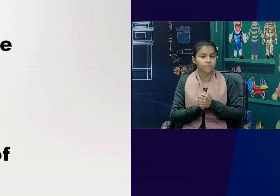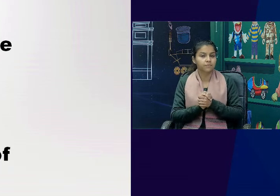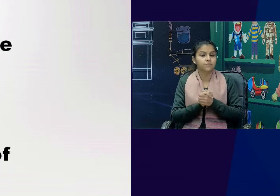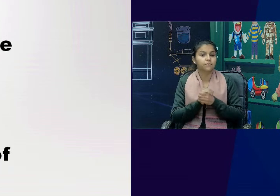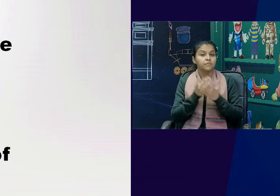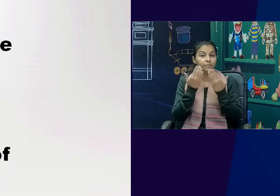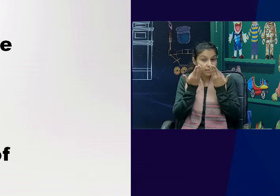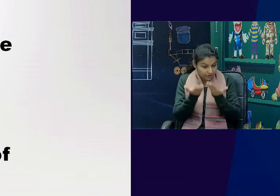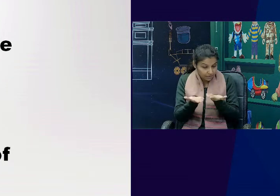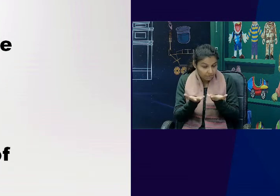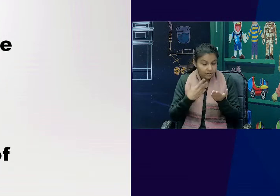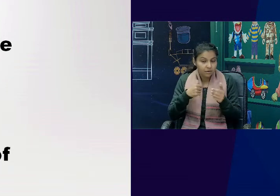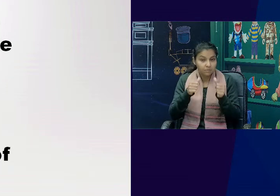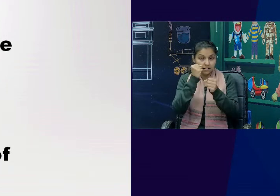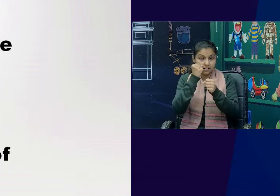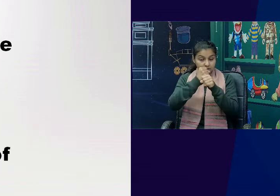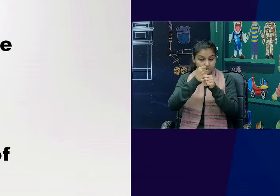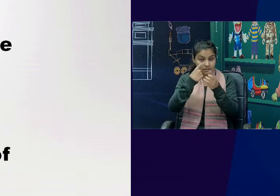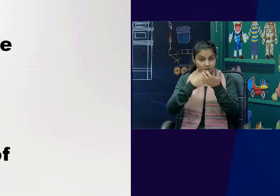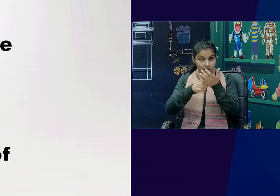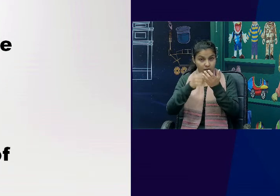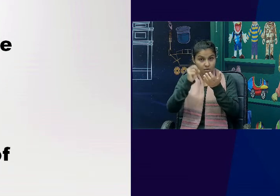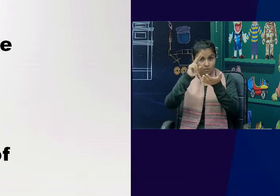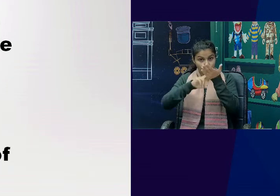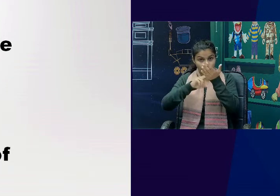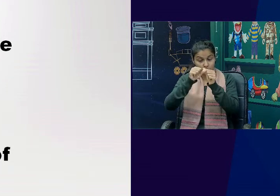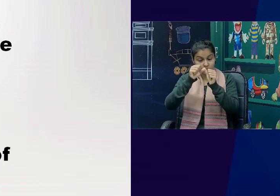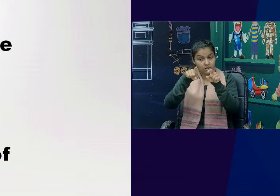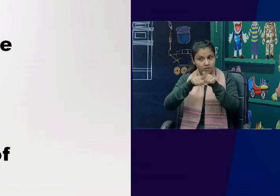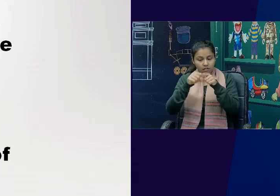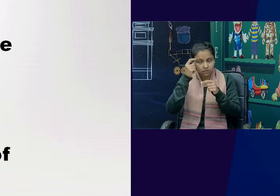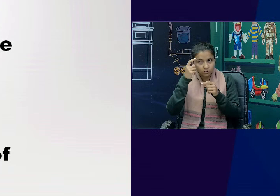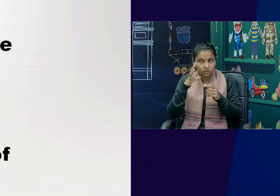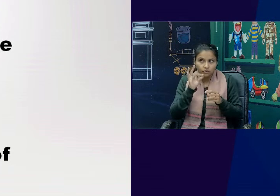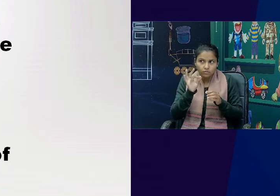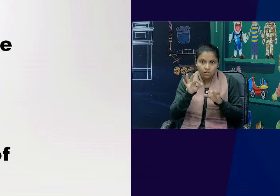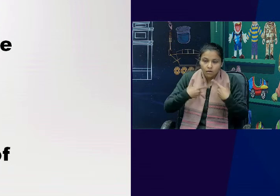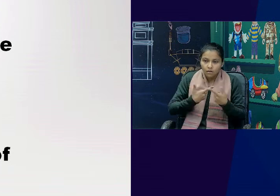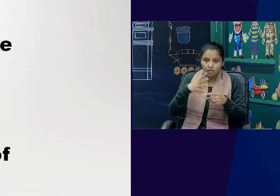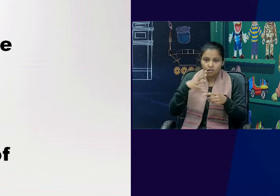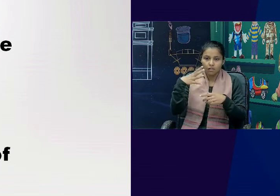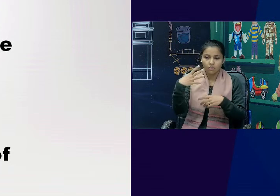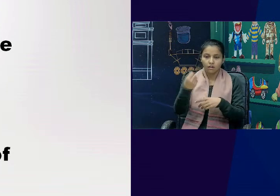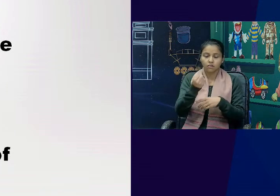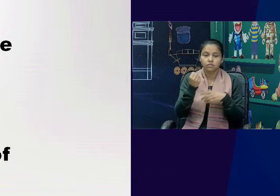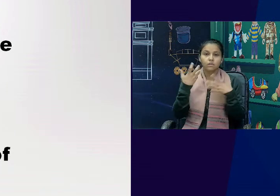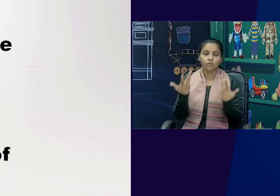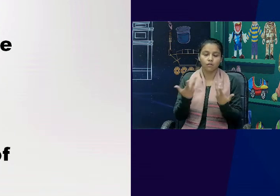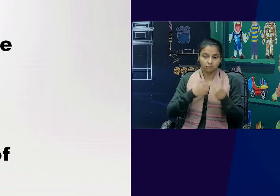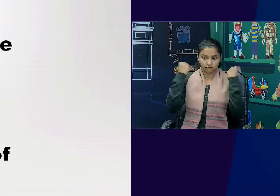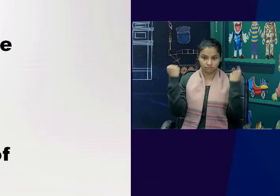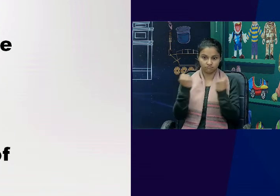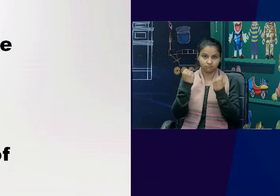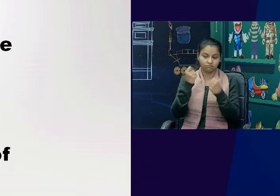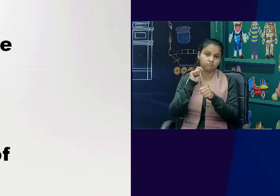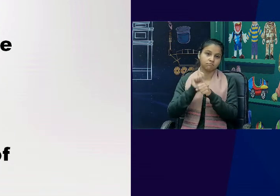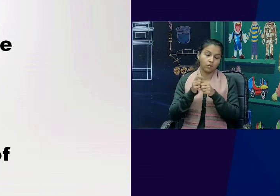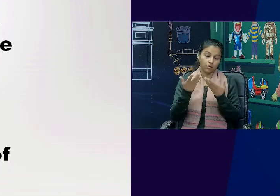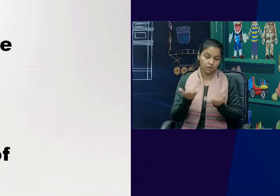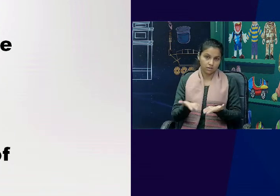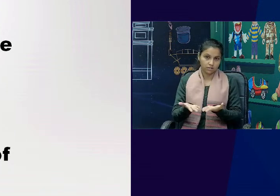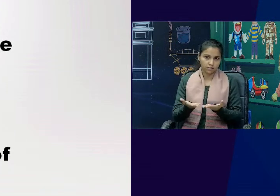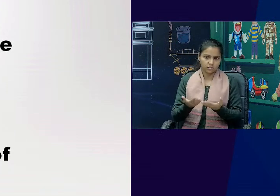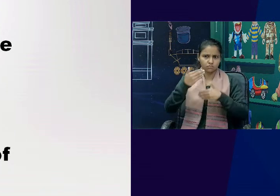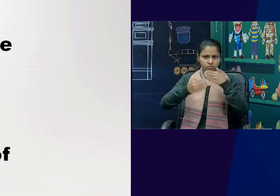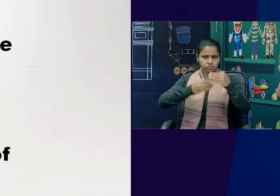he became arrogant of his achievements. He was not realizing that what he had achieved was due to his hard work, and he should